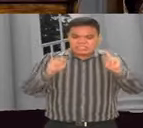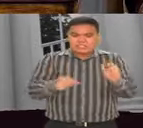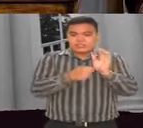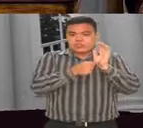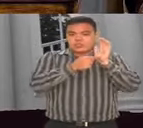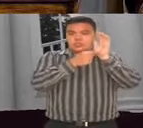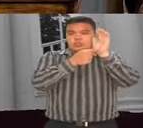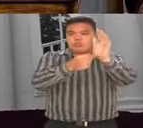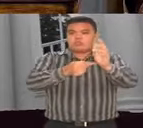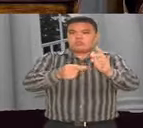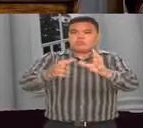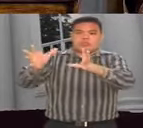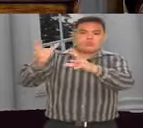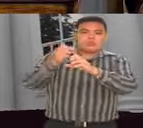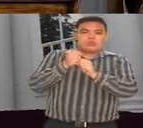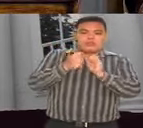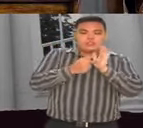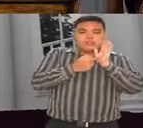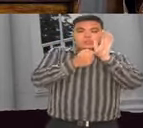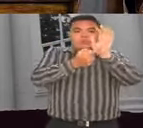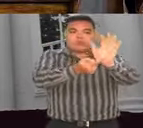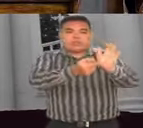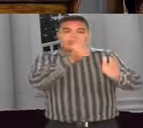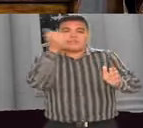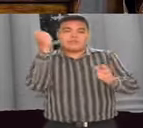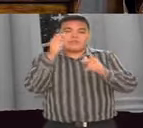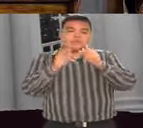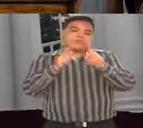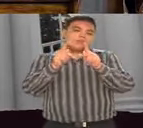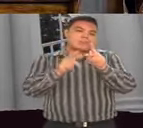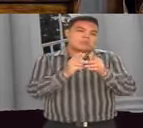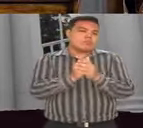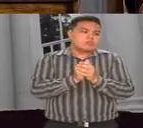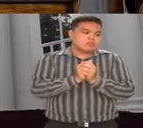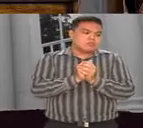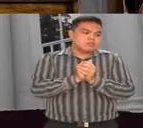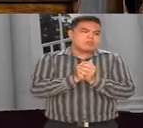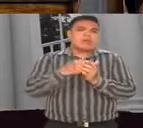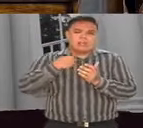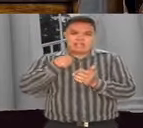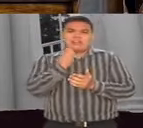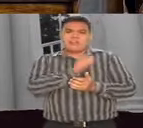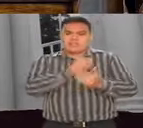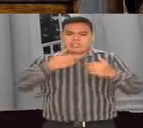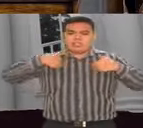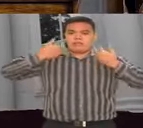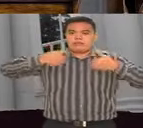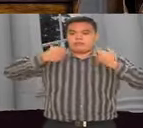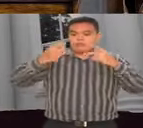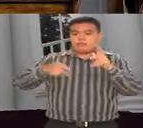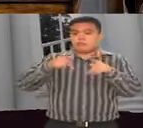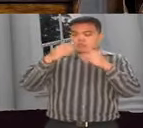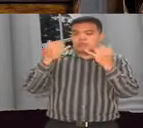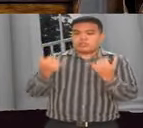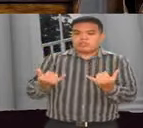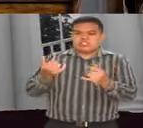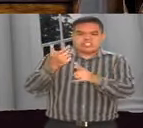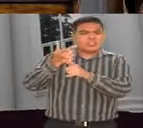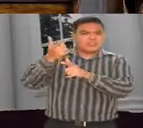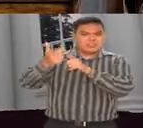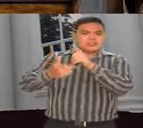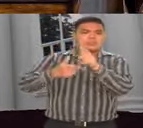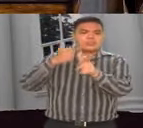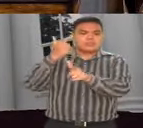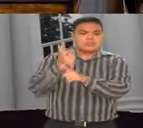ang i-develop nato sa atong mga bataan, because today, you know, our young people today, our